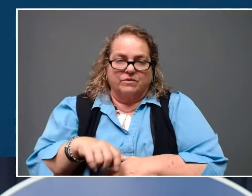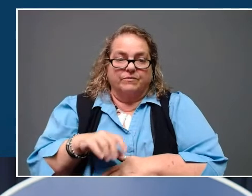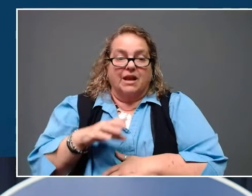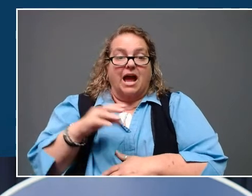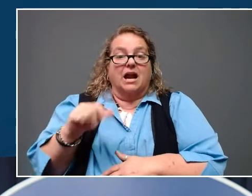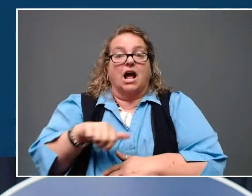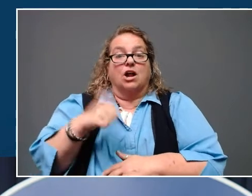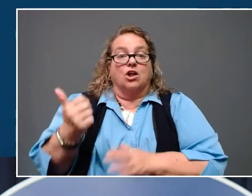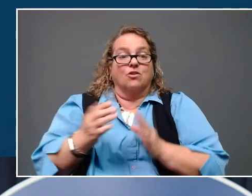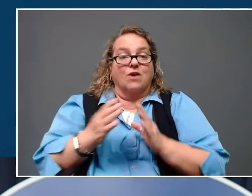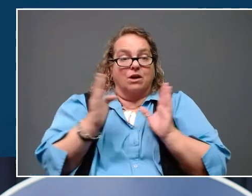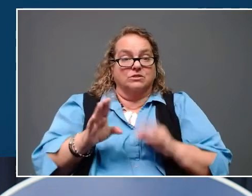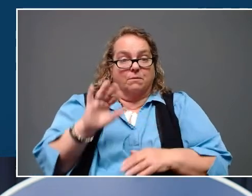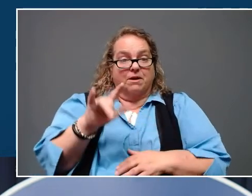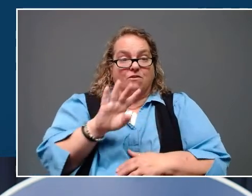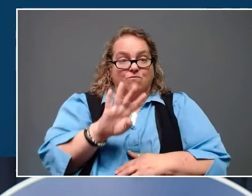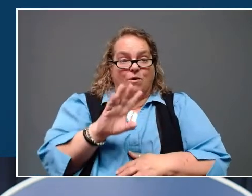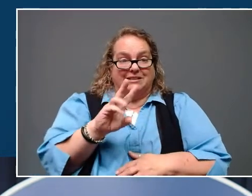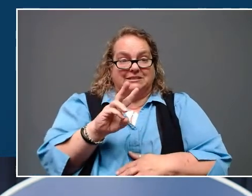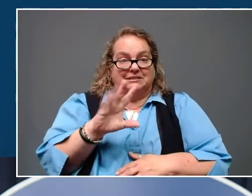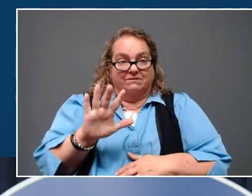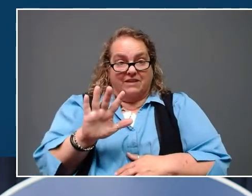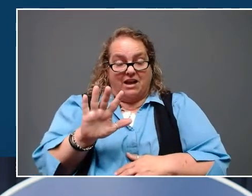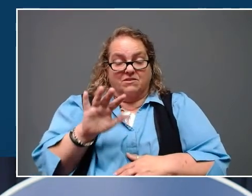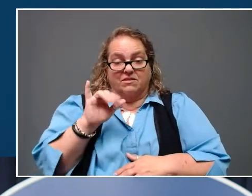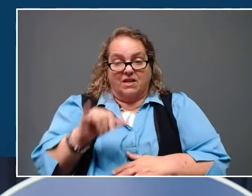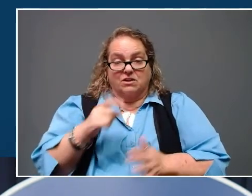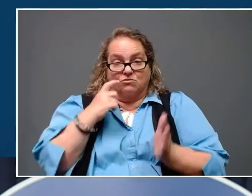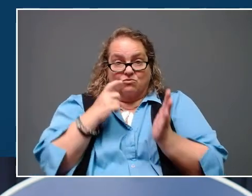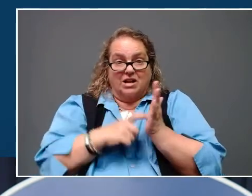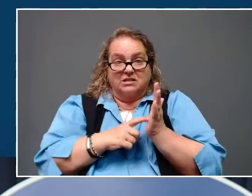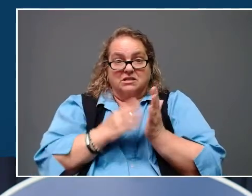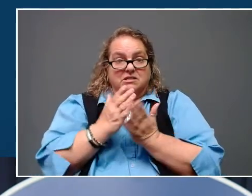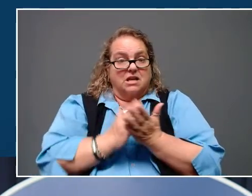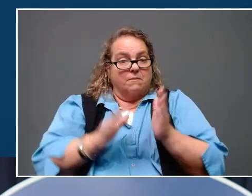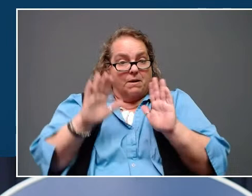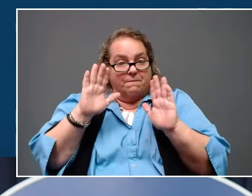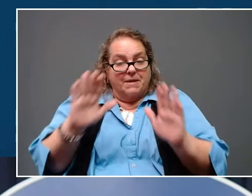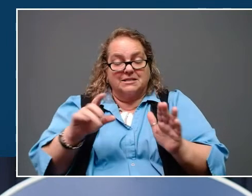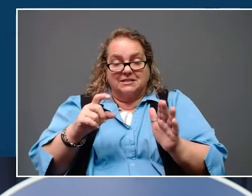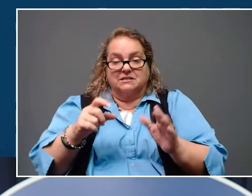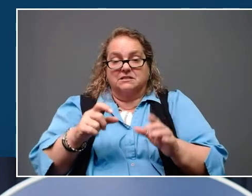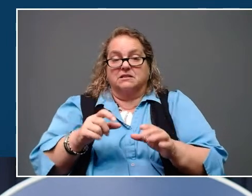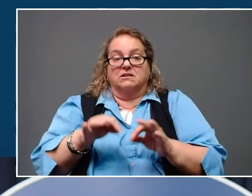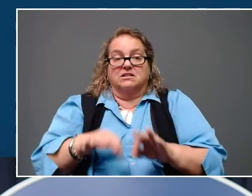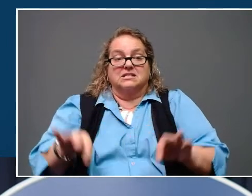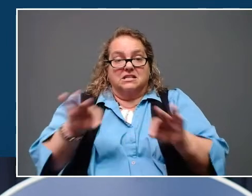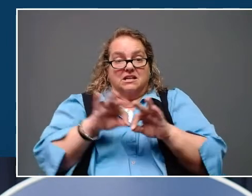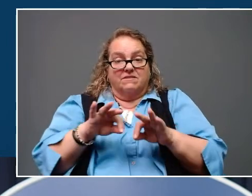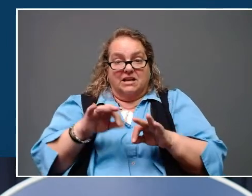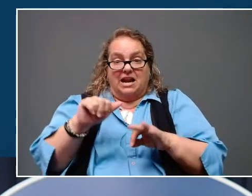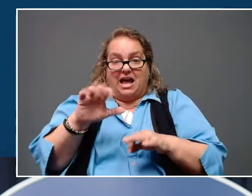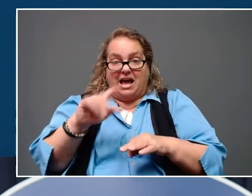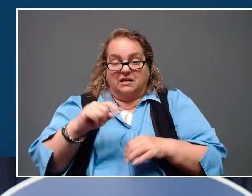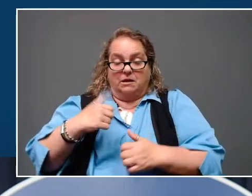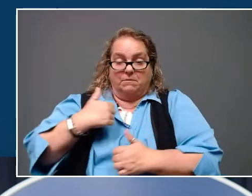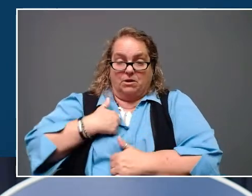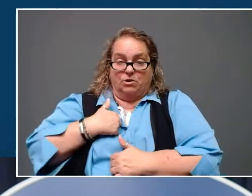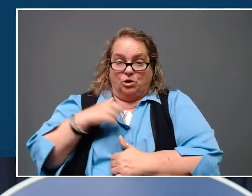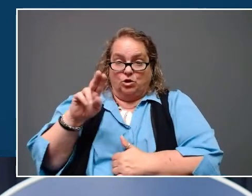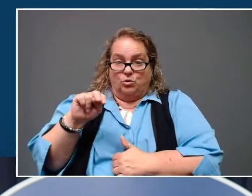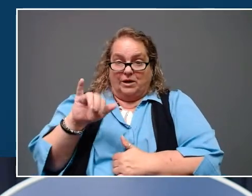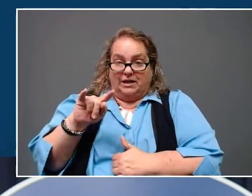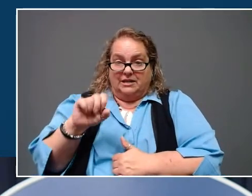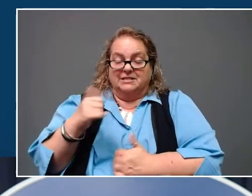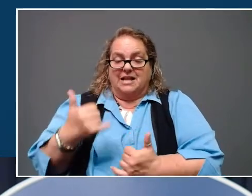some amazing and significant active military units related to Kentucky that'll now have license plates that they can